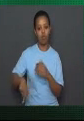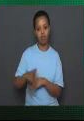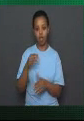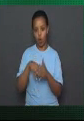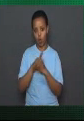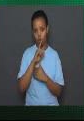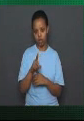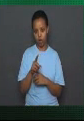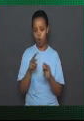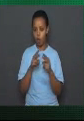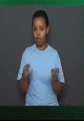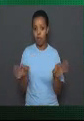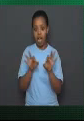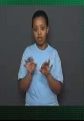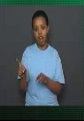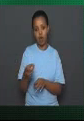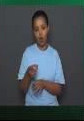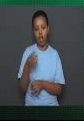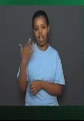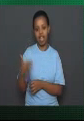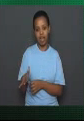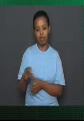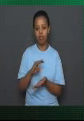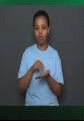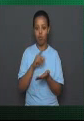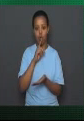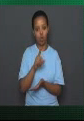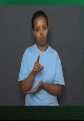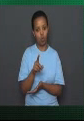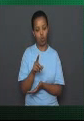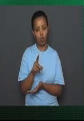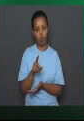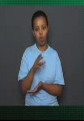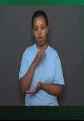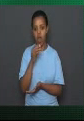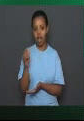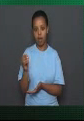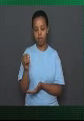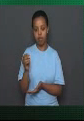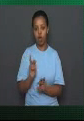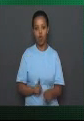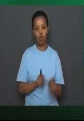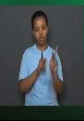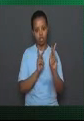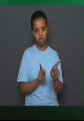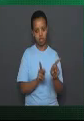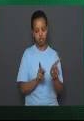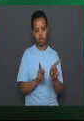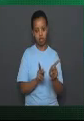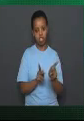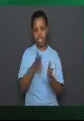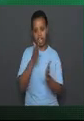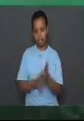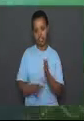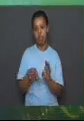a very important pigment molecule that enables photosynthesis to